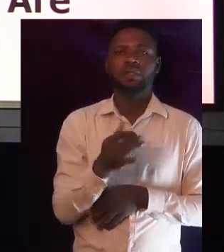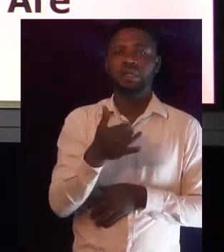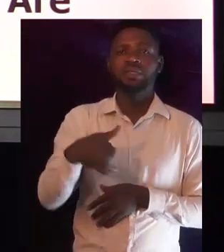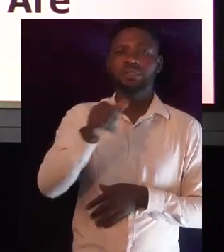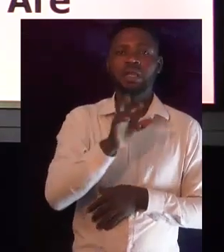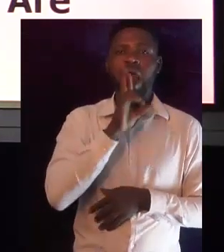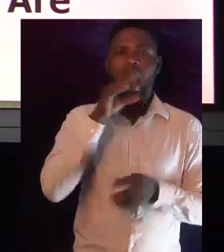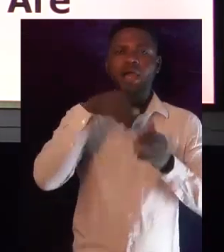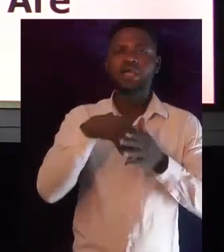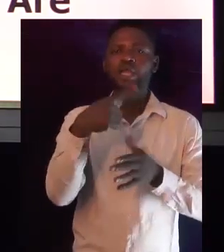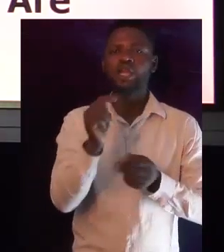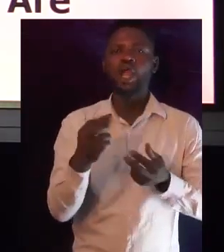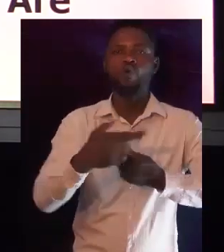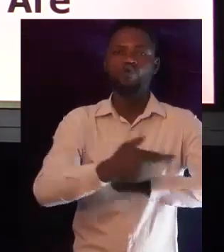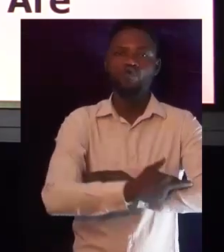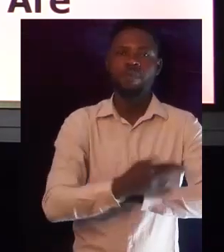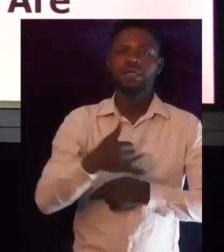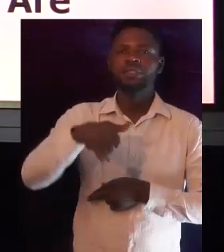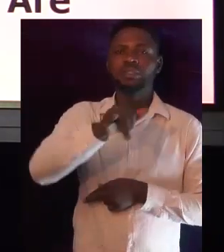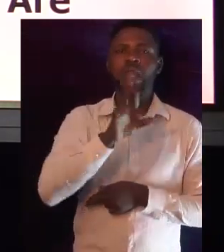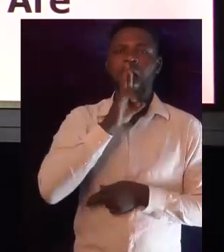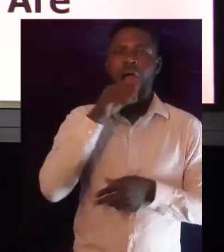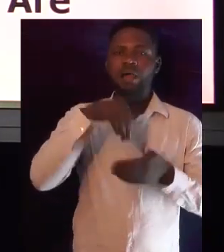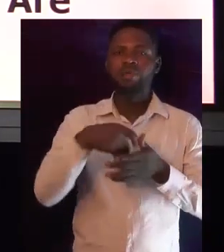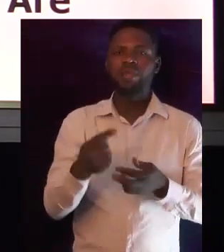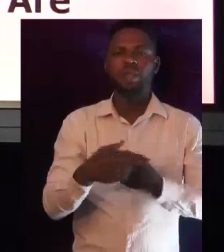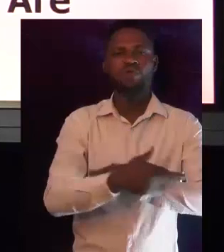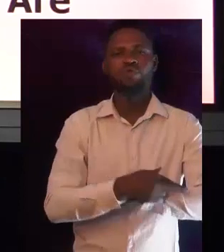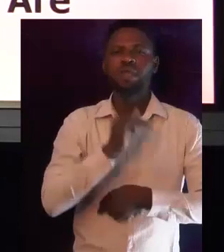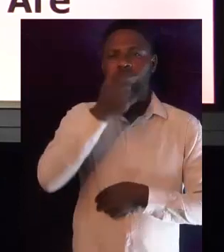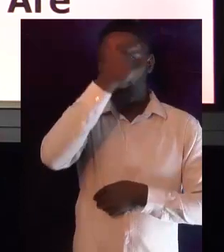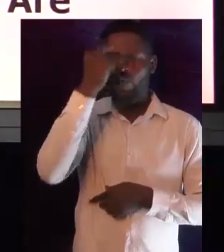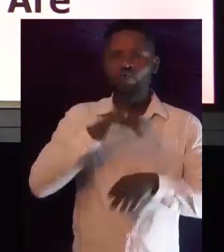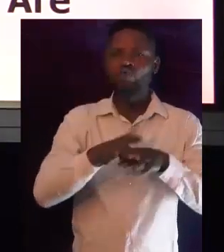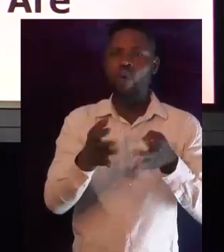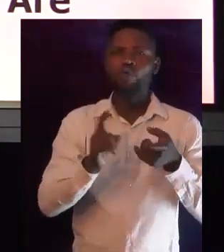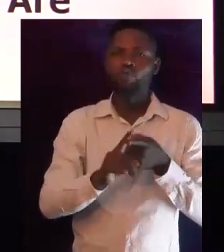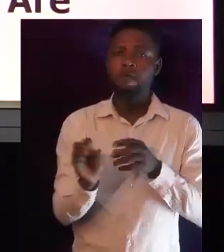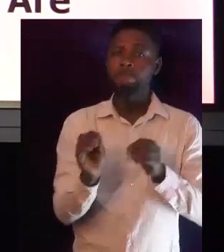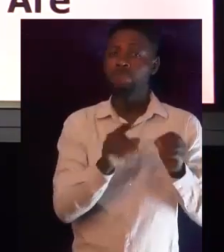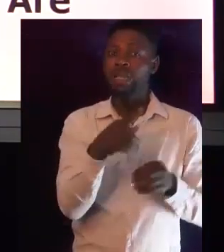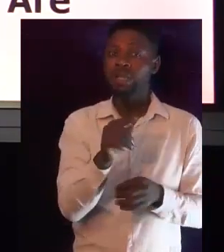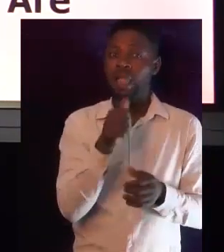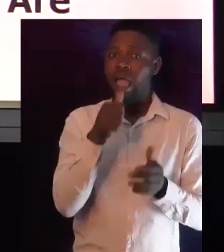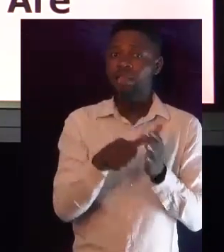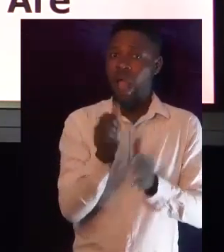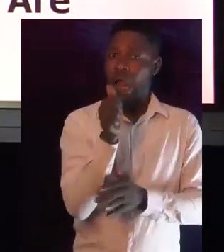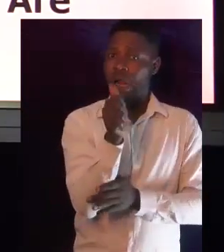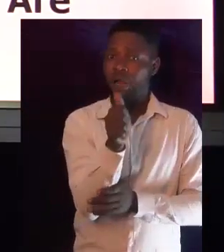is they are in the room. They are in the room. It's because we don't want to put the A.